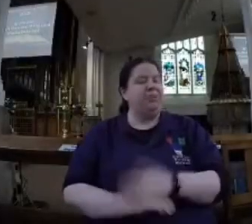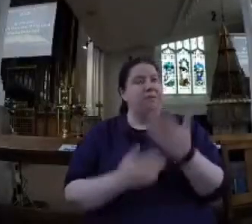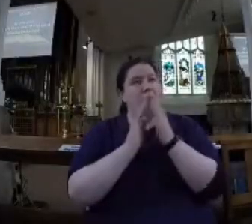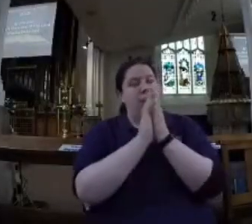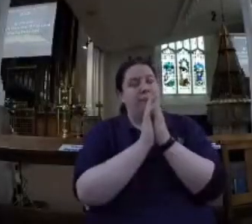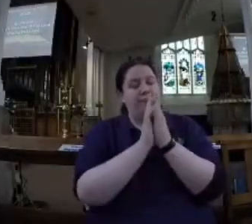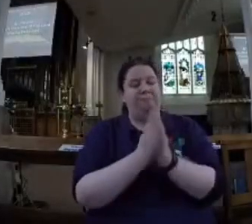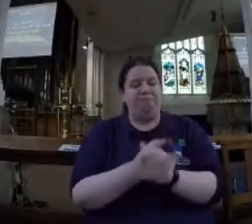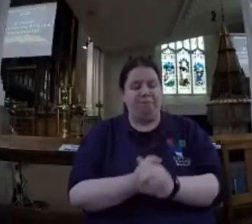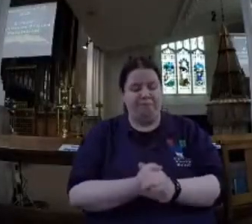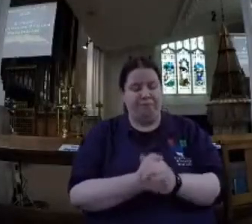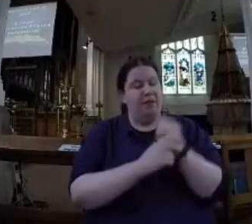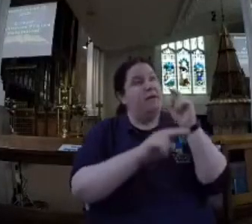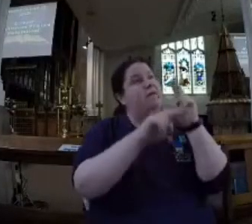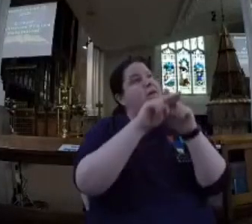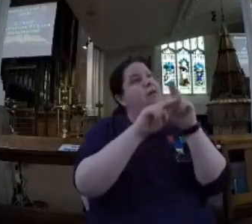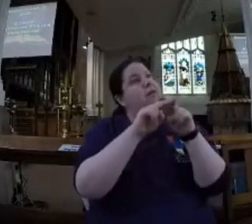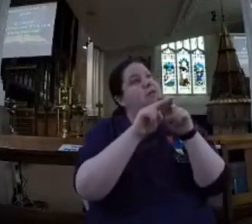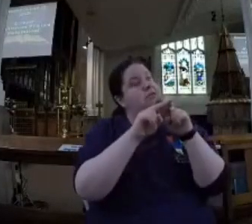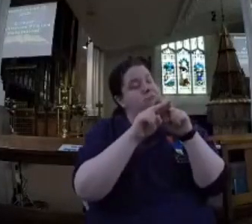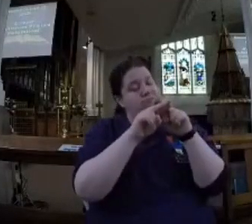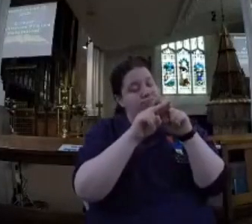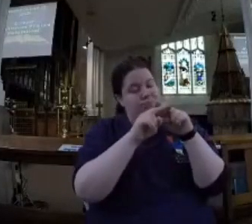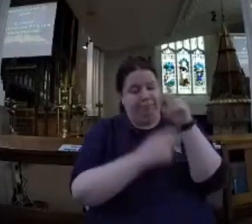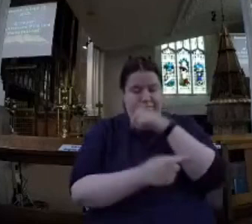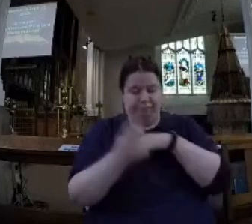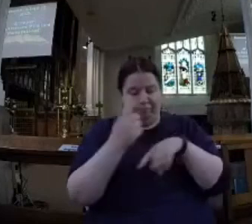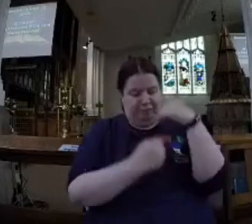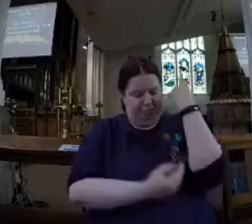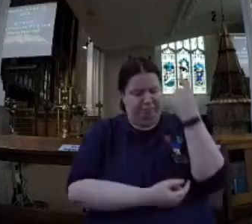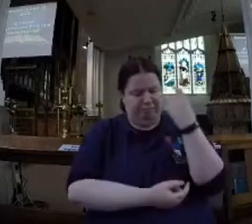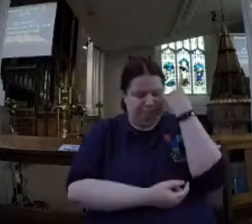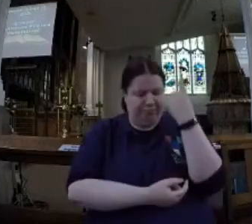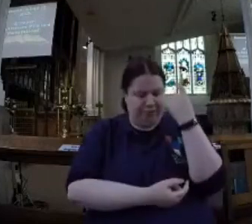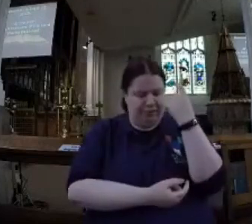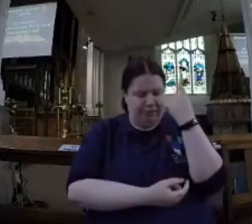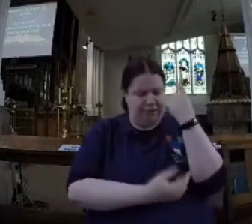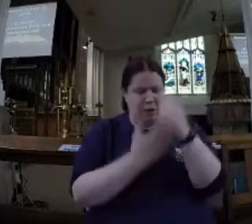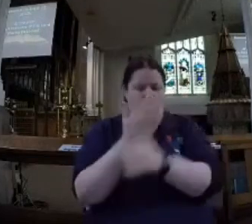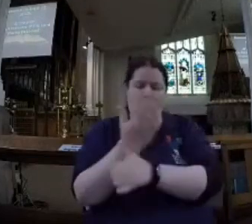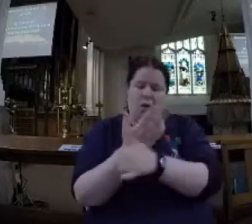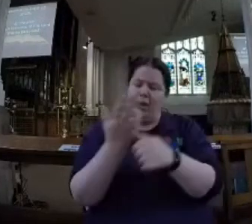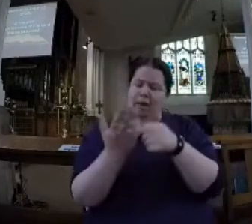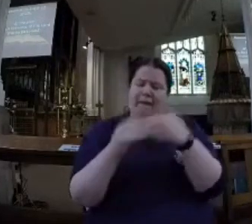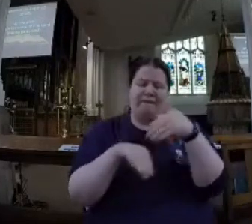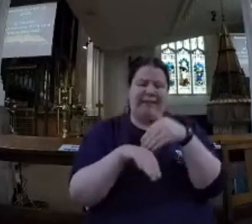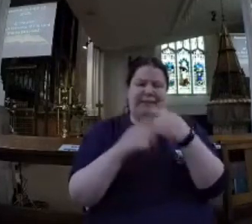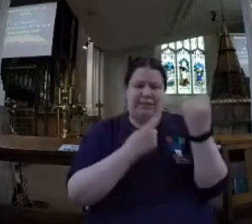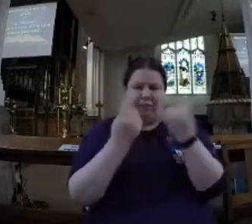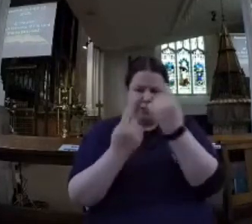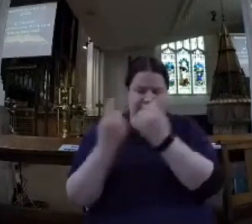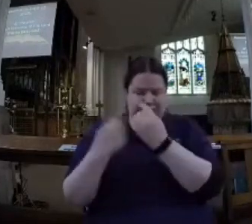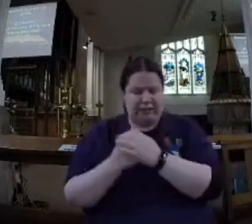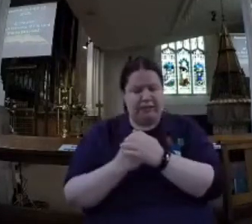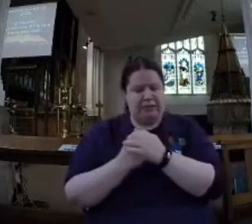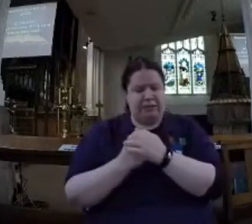Let's pray. Father, as we consider how your word impacts on our lives,